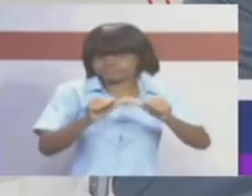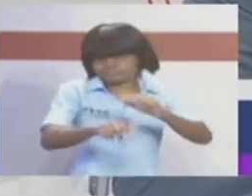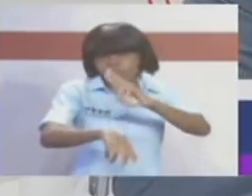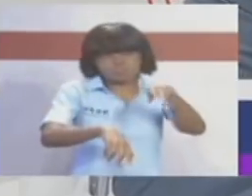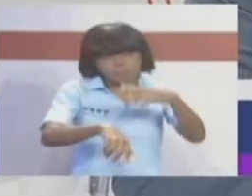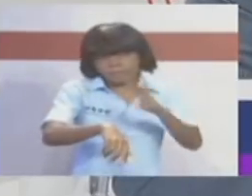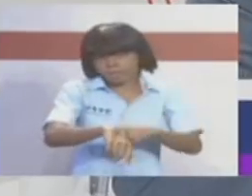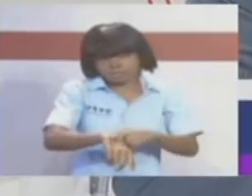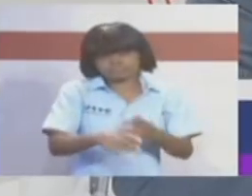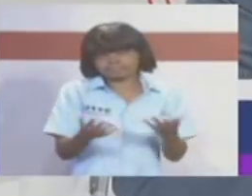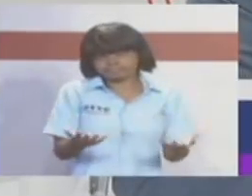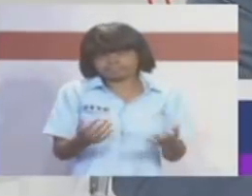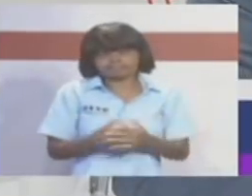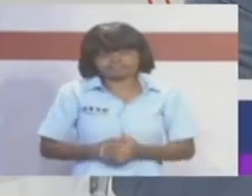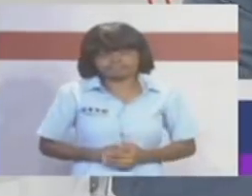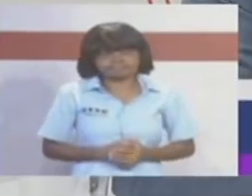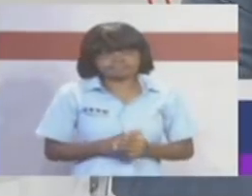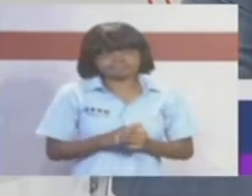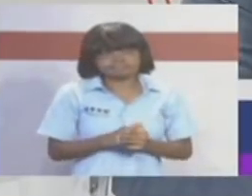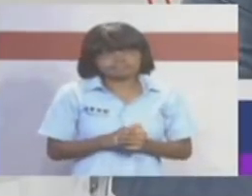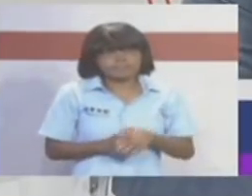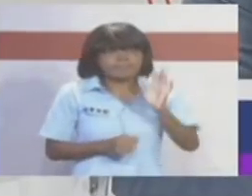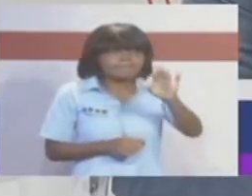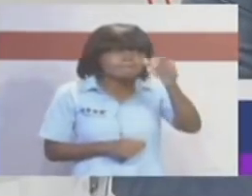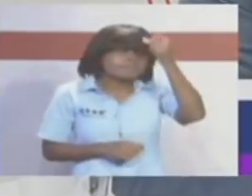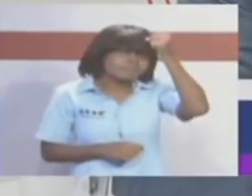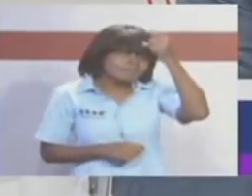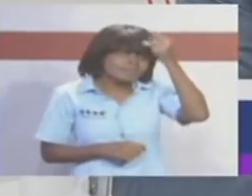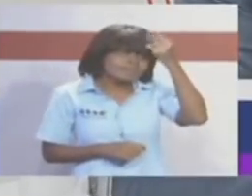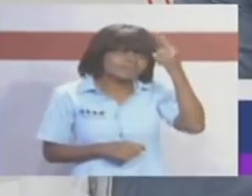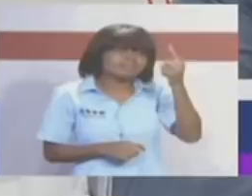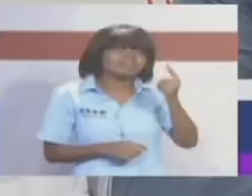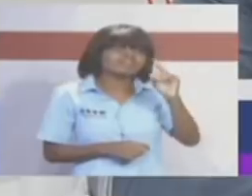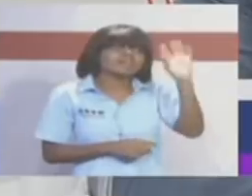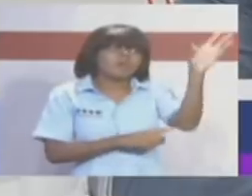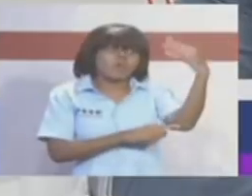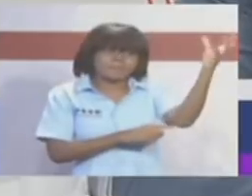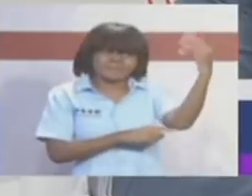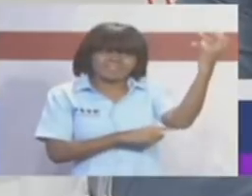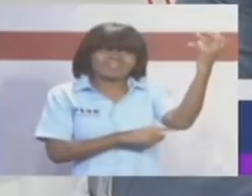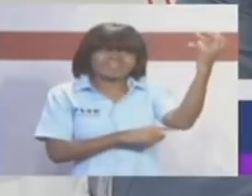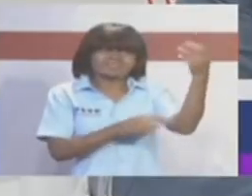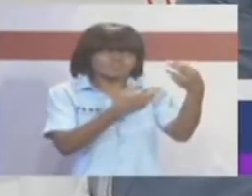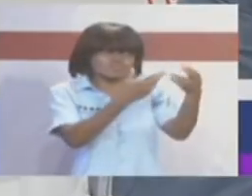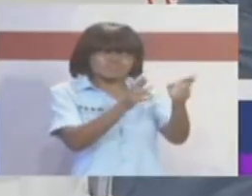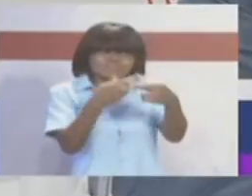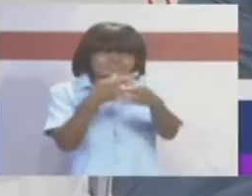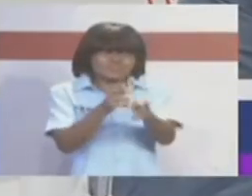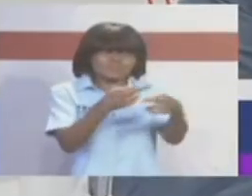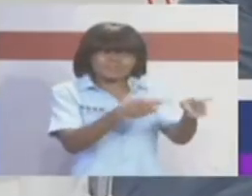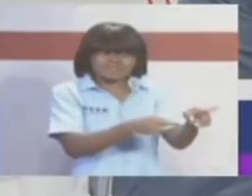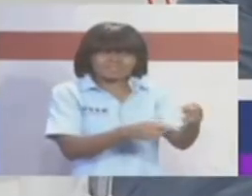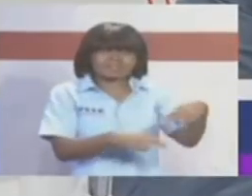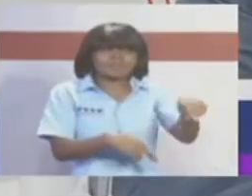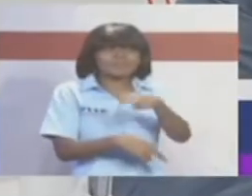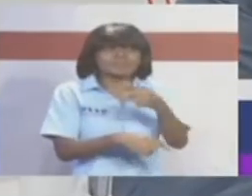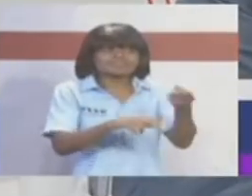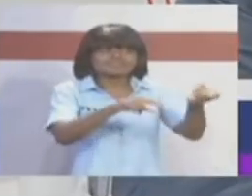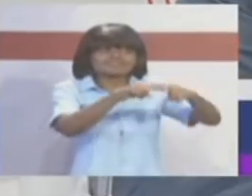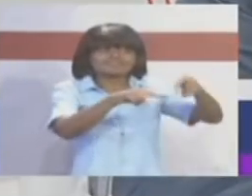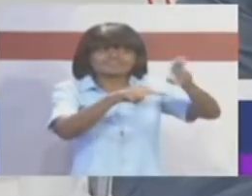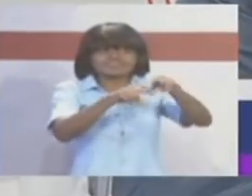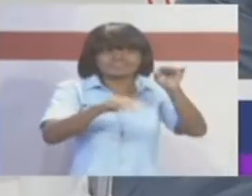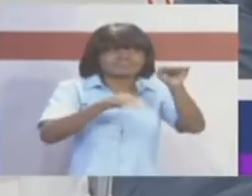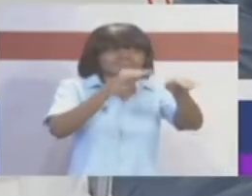the ability of even the emergency rooms within the traditional healthcare system to provide higher